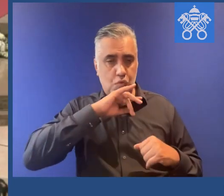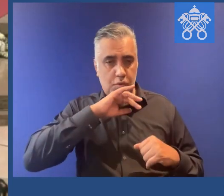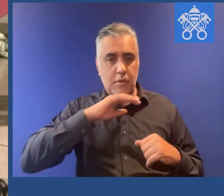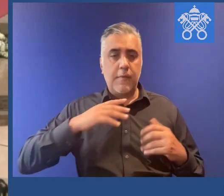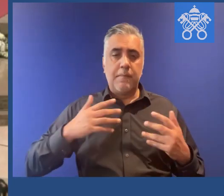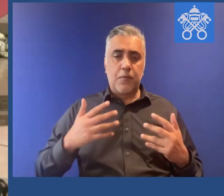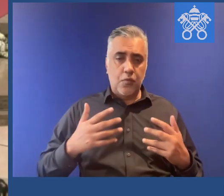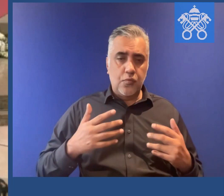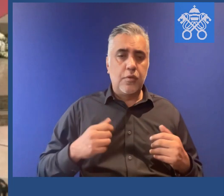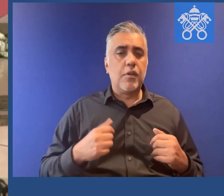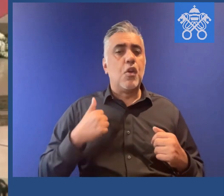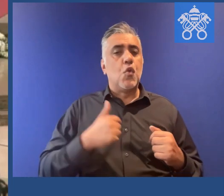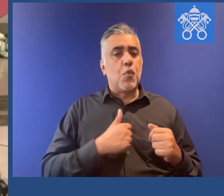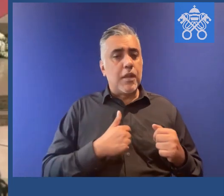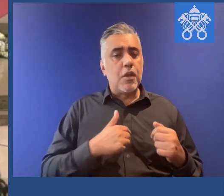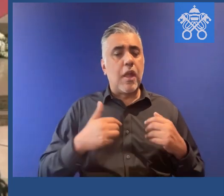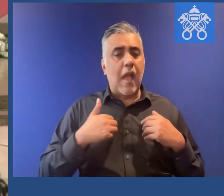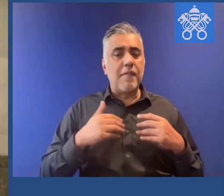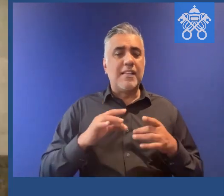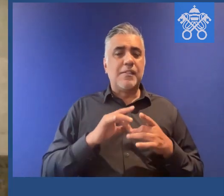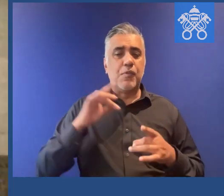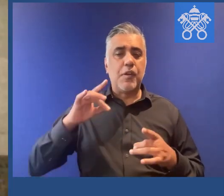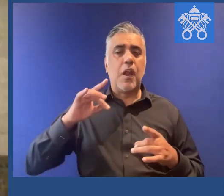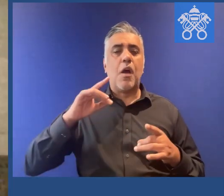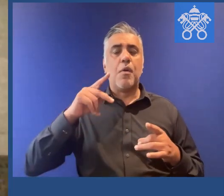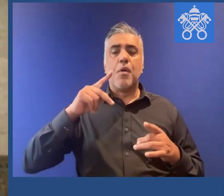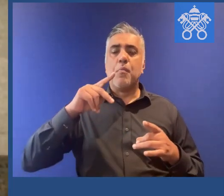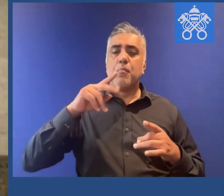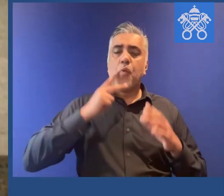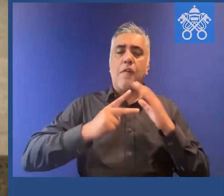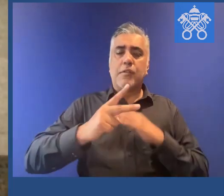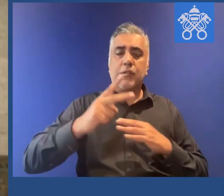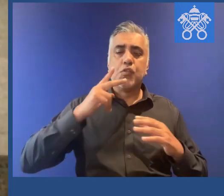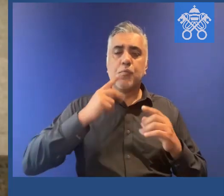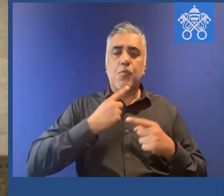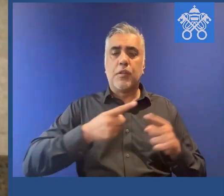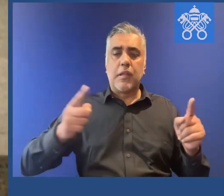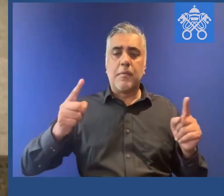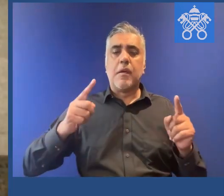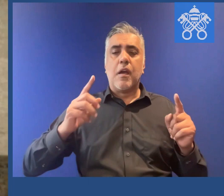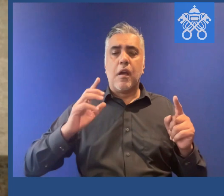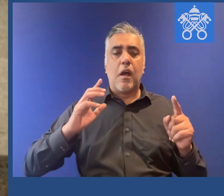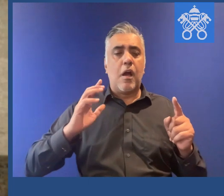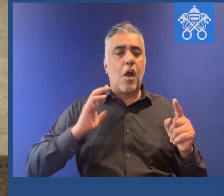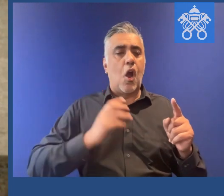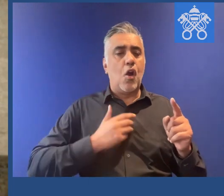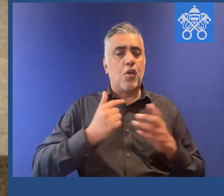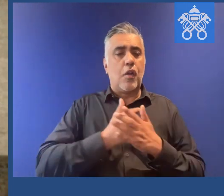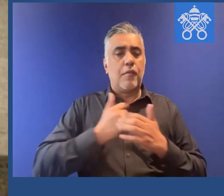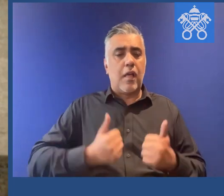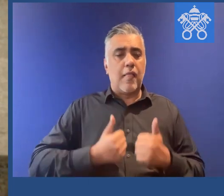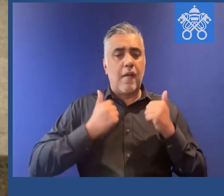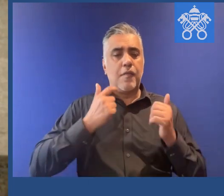On the contrary, we received a spirit of prophecy to proclaim the gospel by our lives and our living